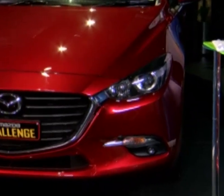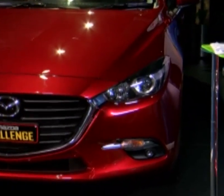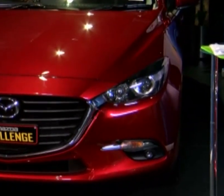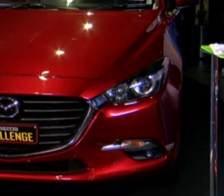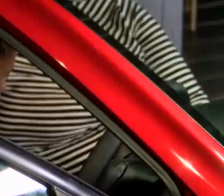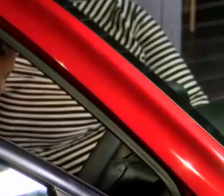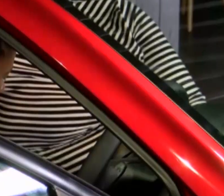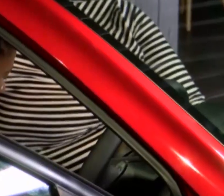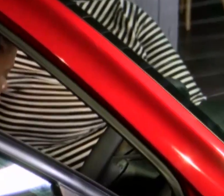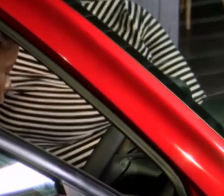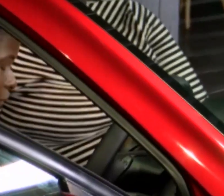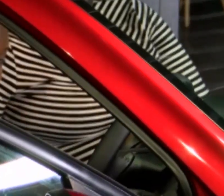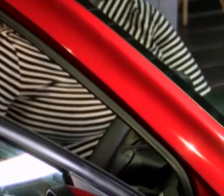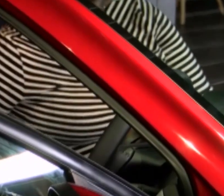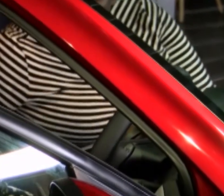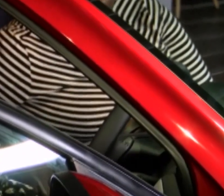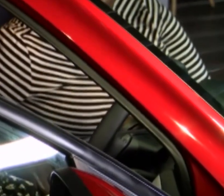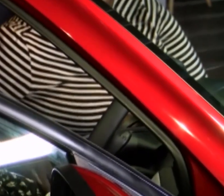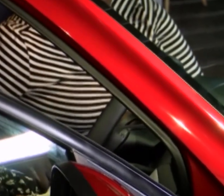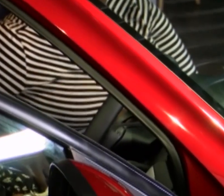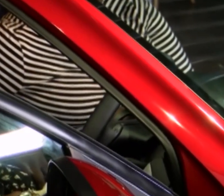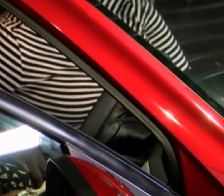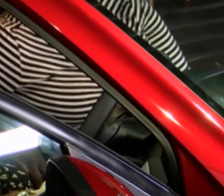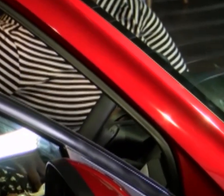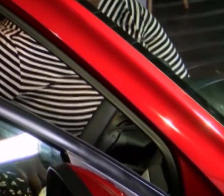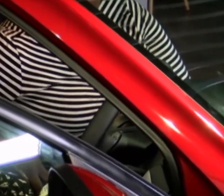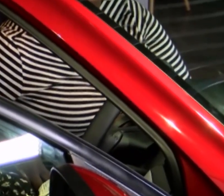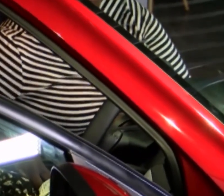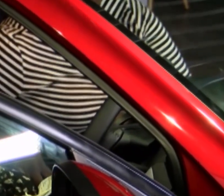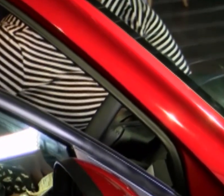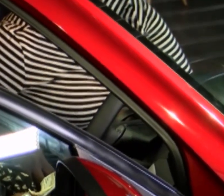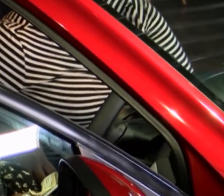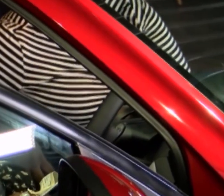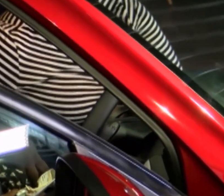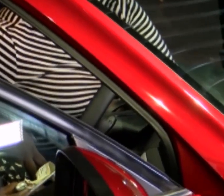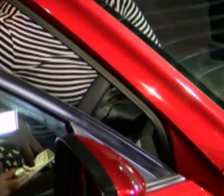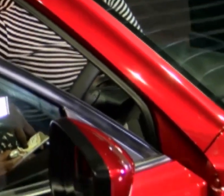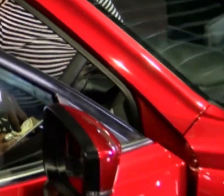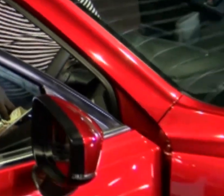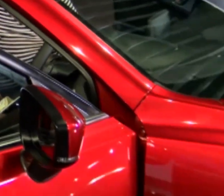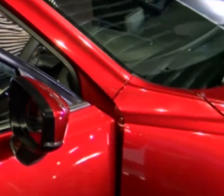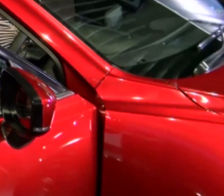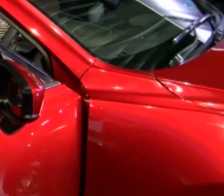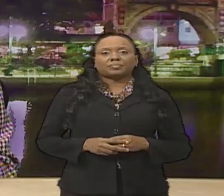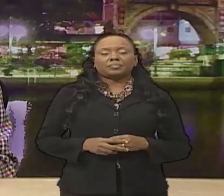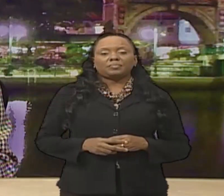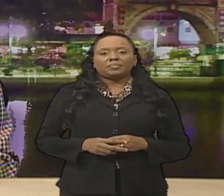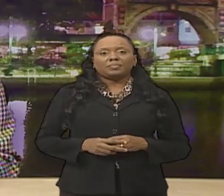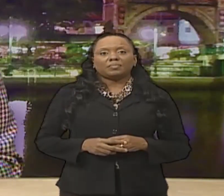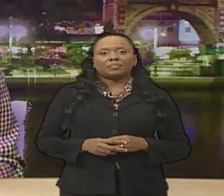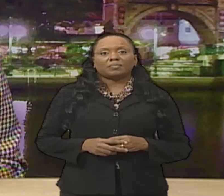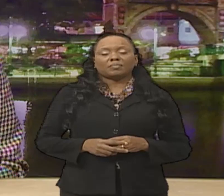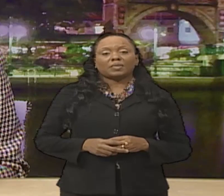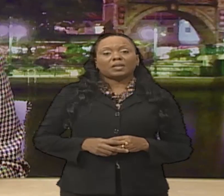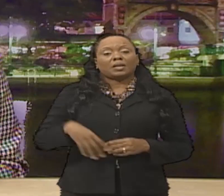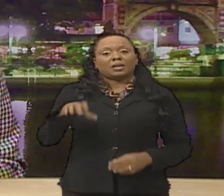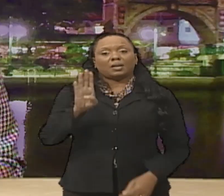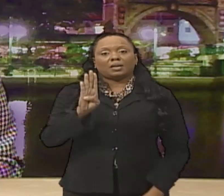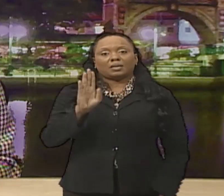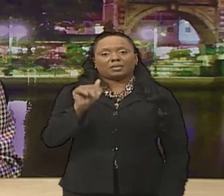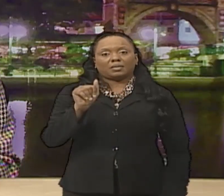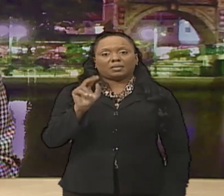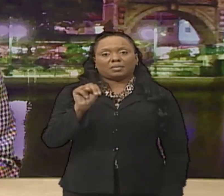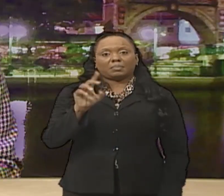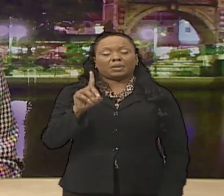all-important driving lessons. A hearty congratulations again to you, Shannon. Ryan Broom, CBC News. A veteran band